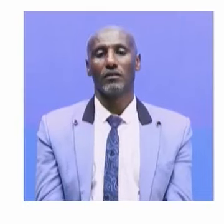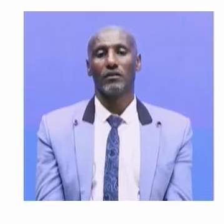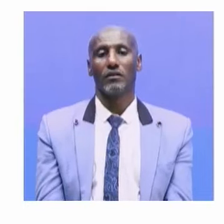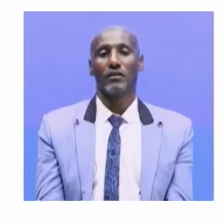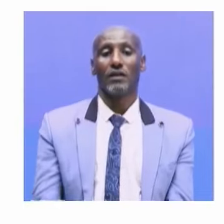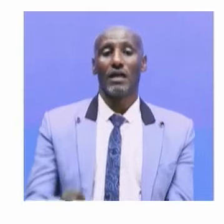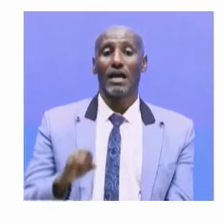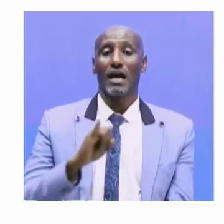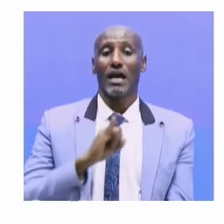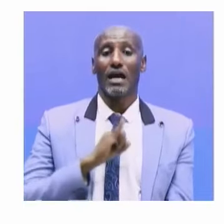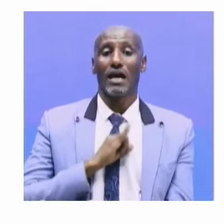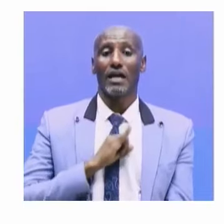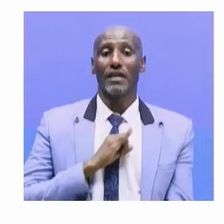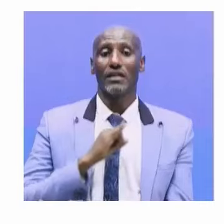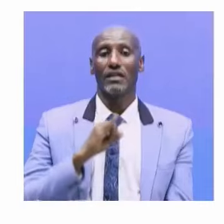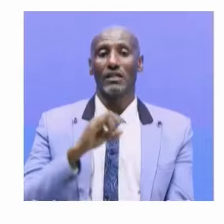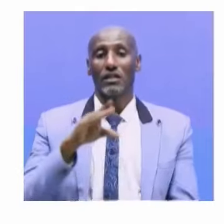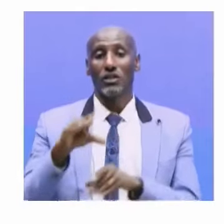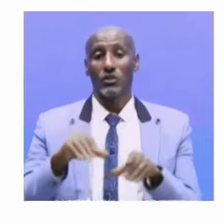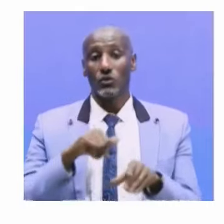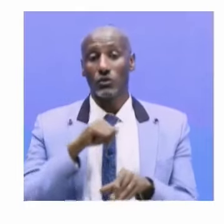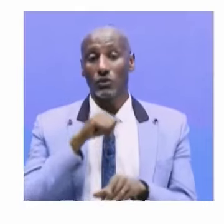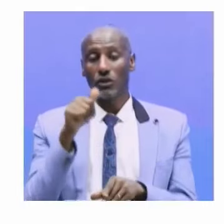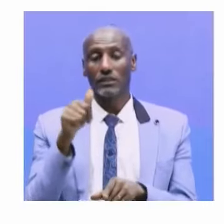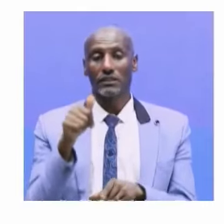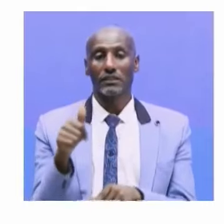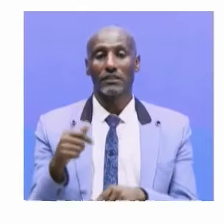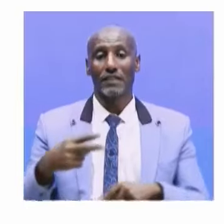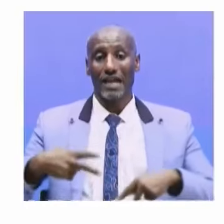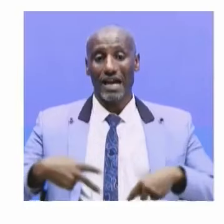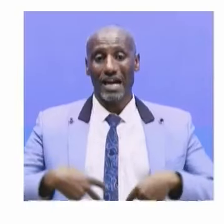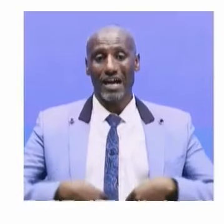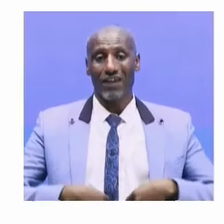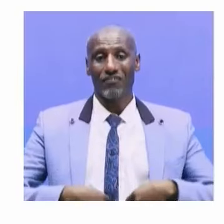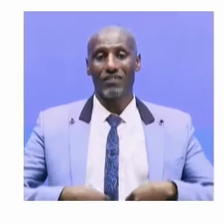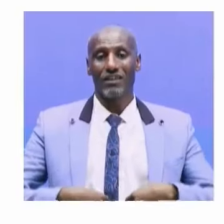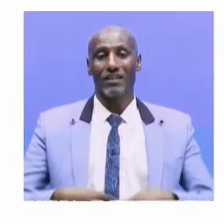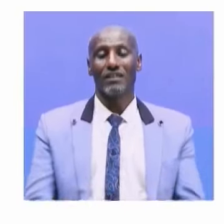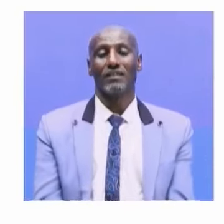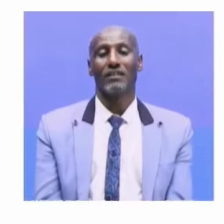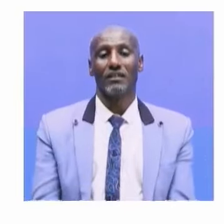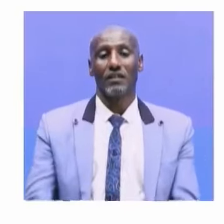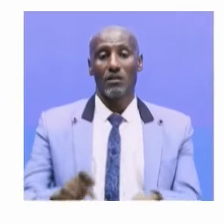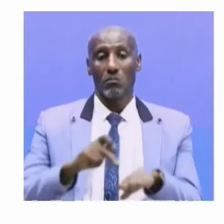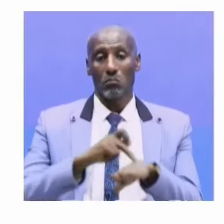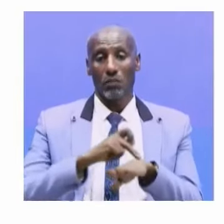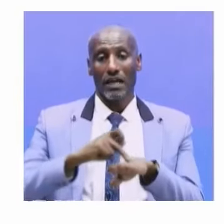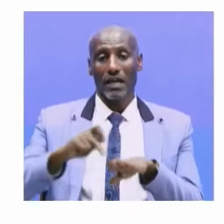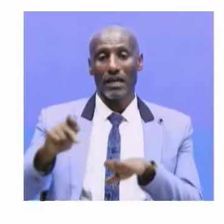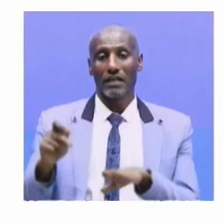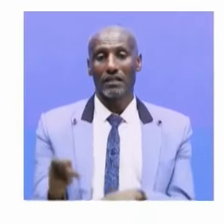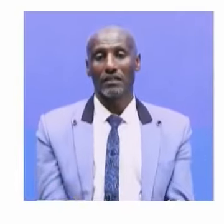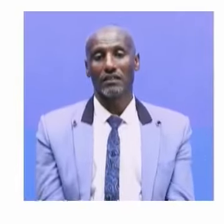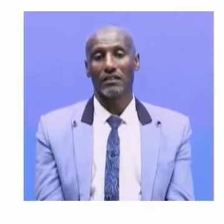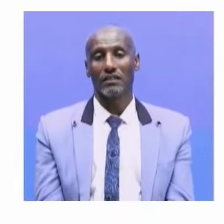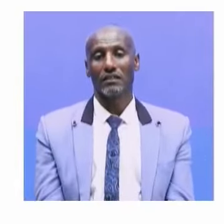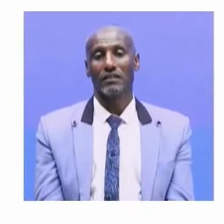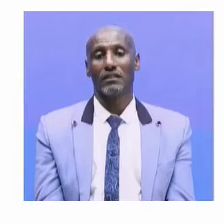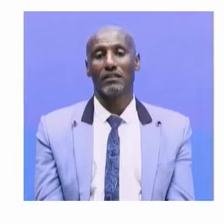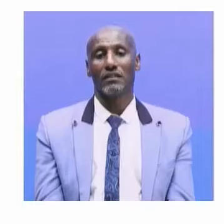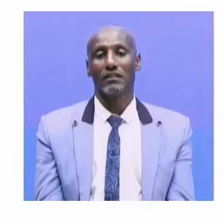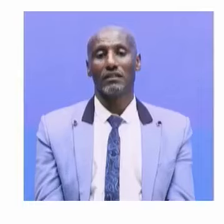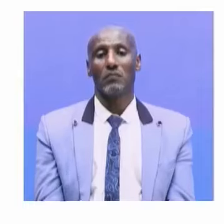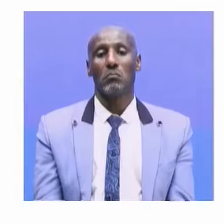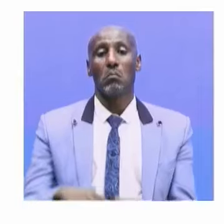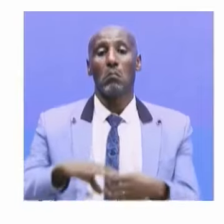I do not have blank